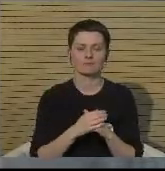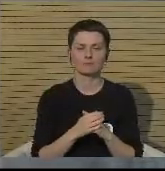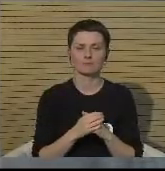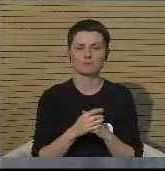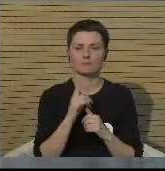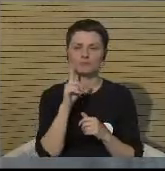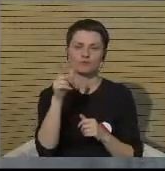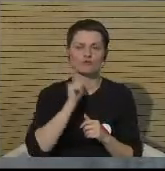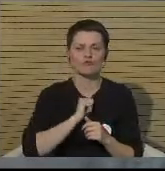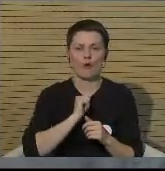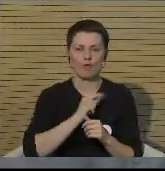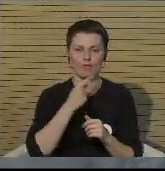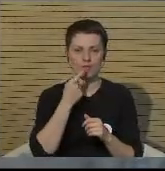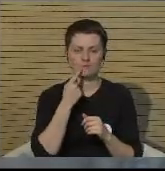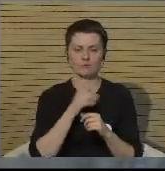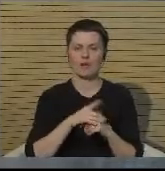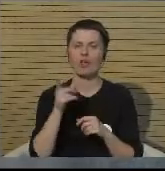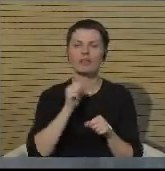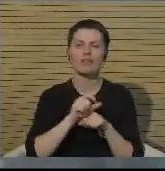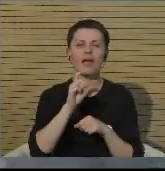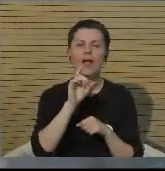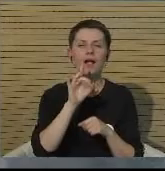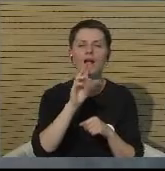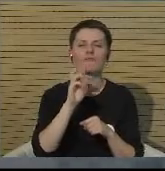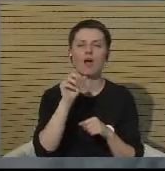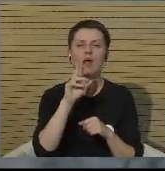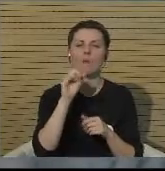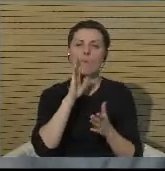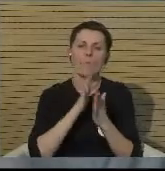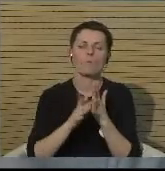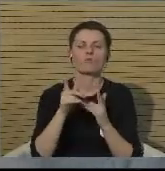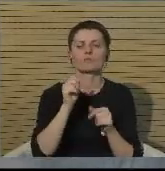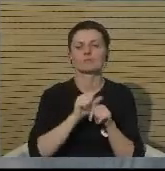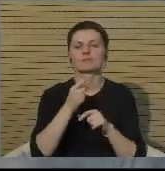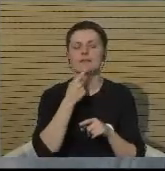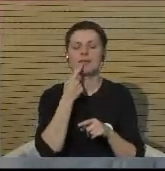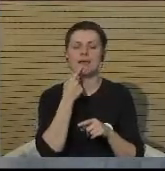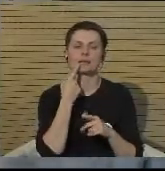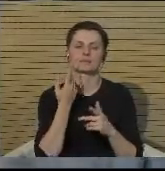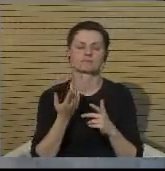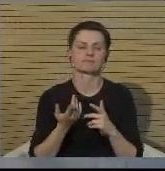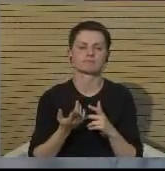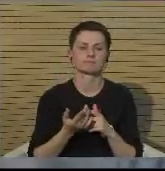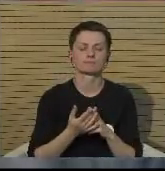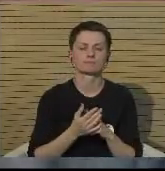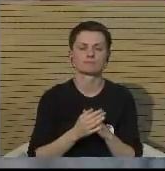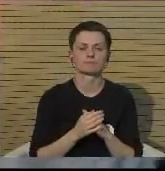particular mysterious language. It's not even a dialect.